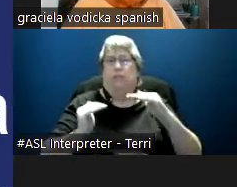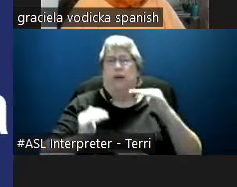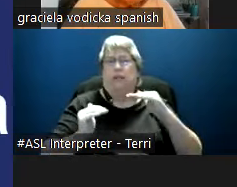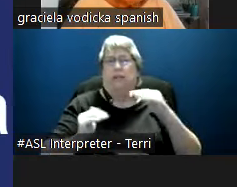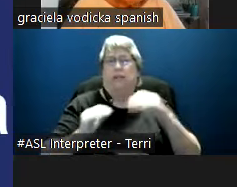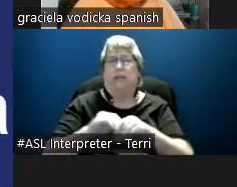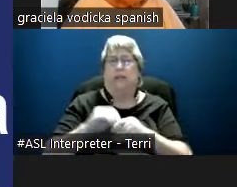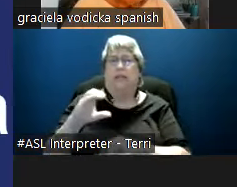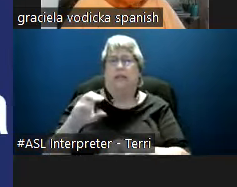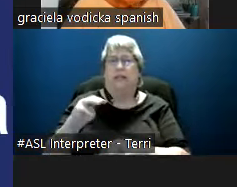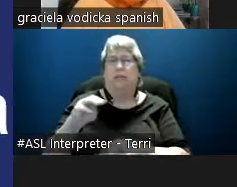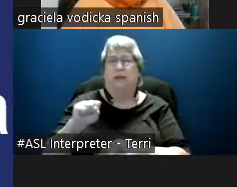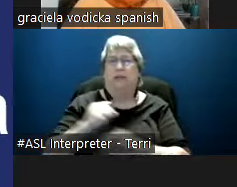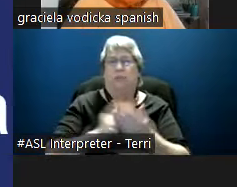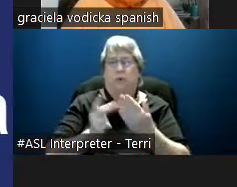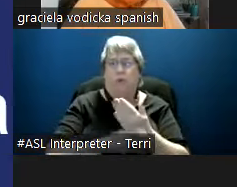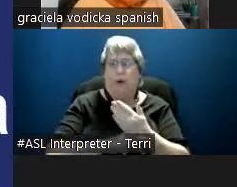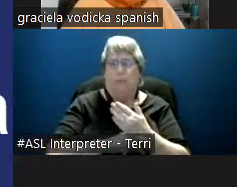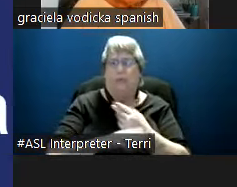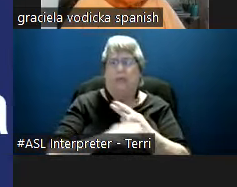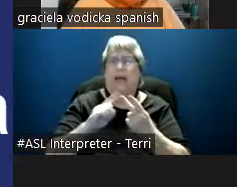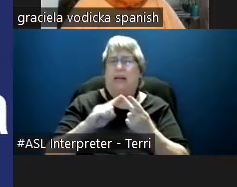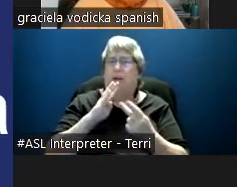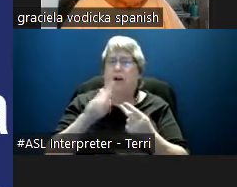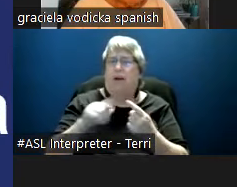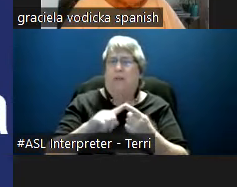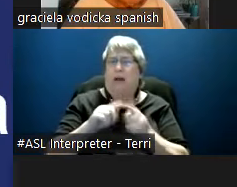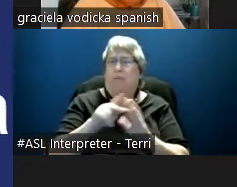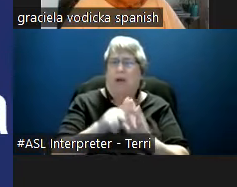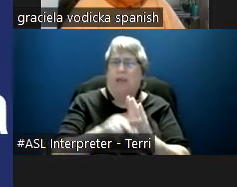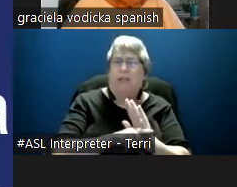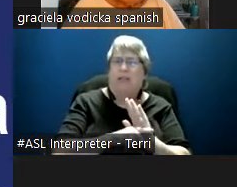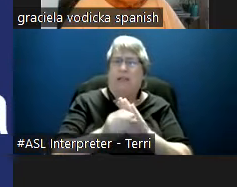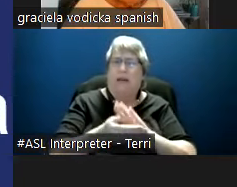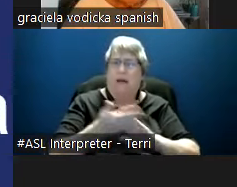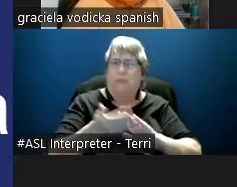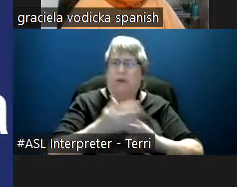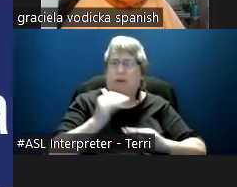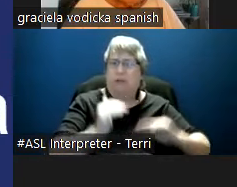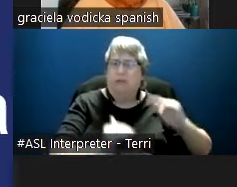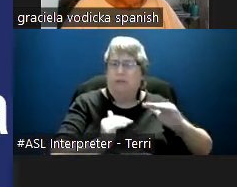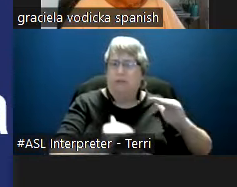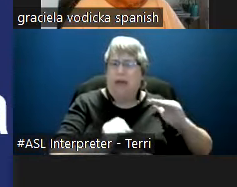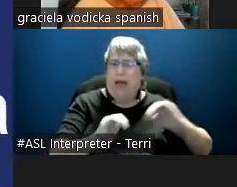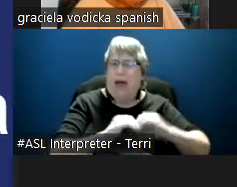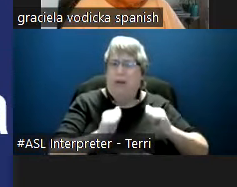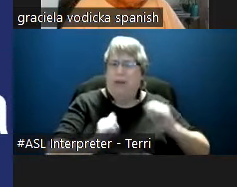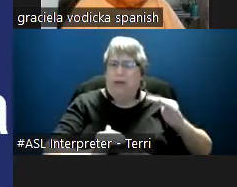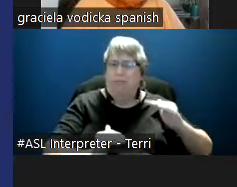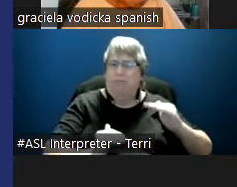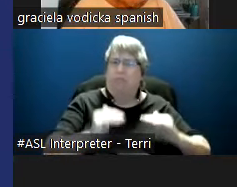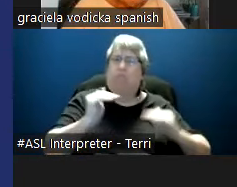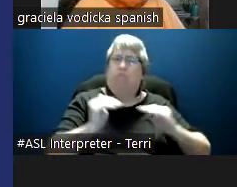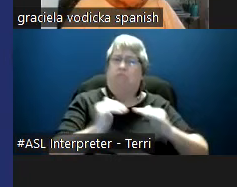address inequities in policies and operations to close gaps.